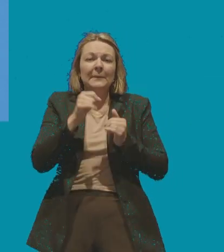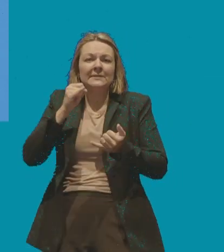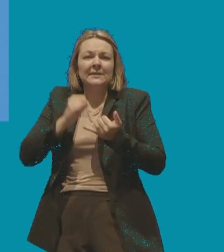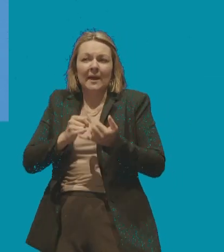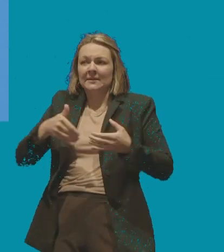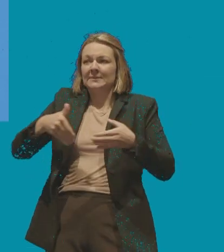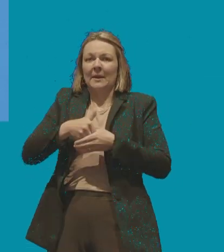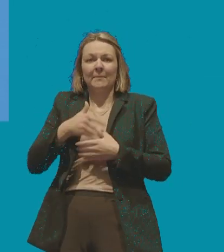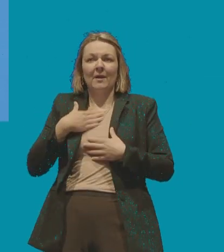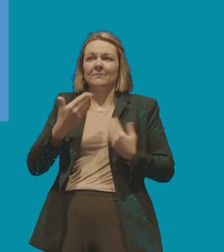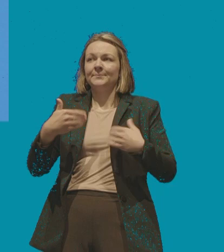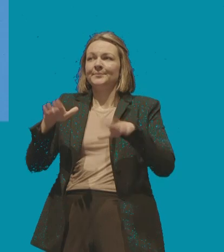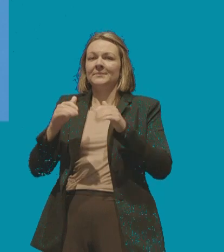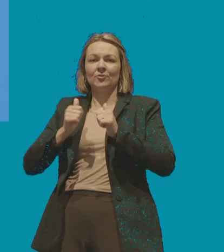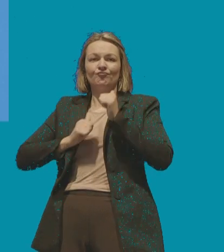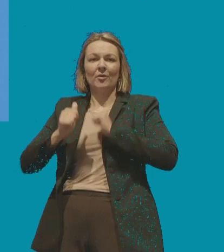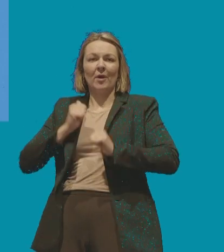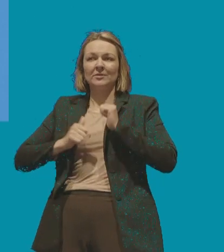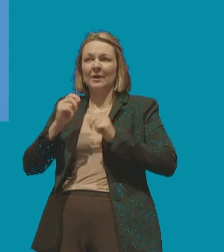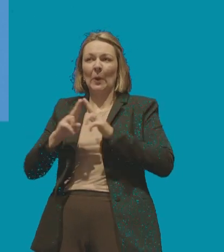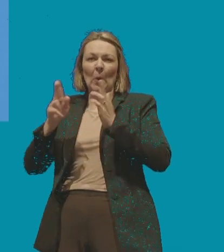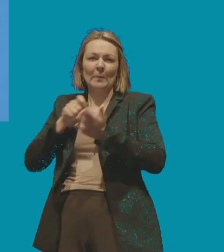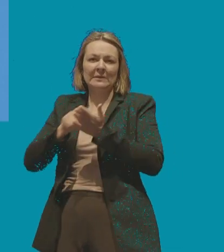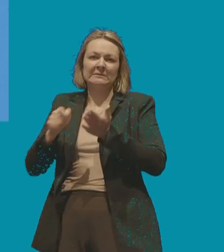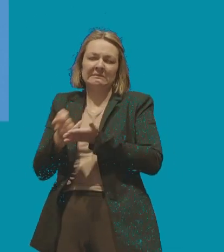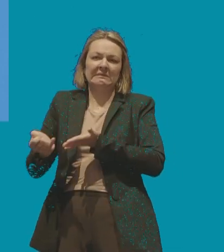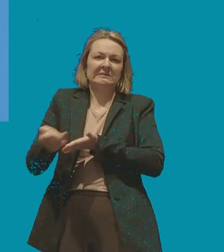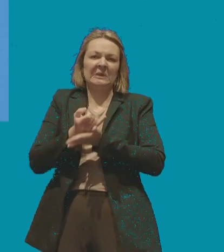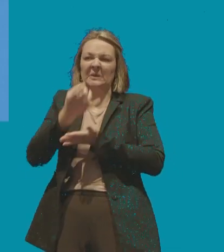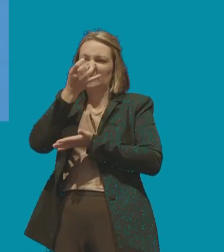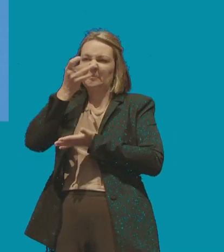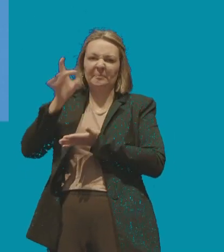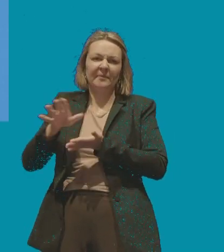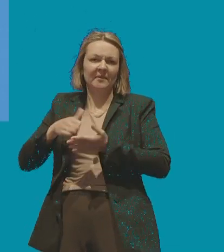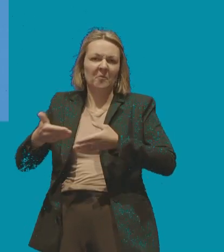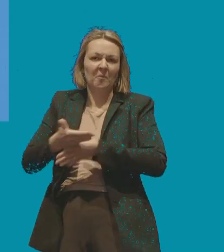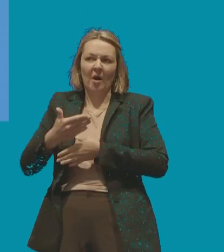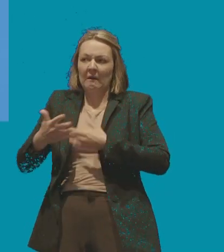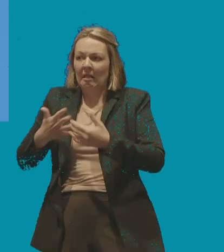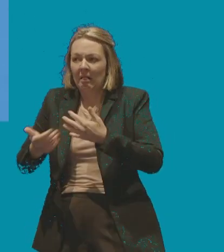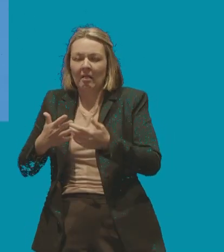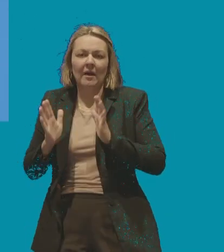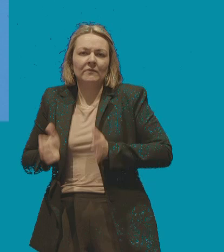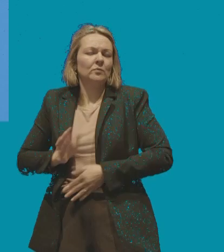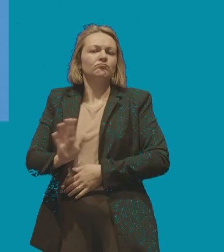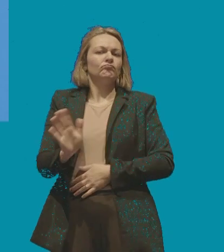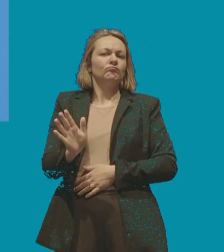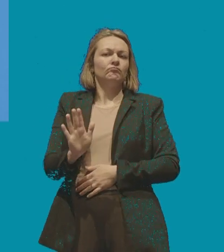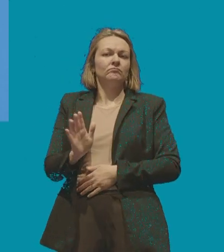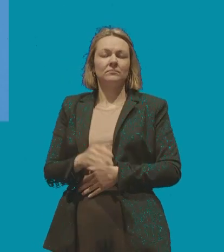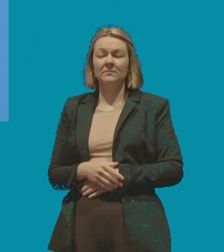being sent to Rwanda to do the Home Office's dirty, unlawful work. And I think we need to remember the key point is